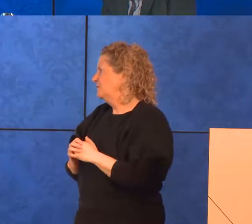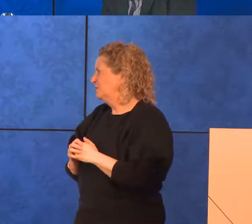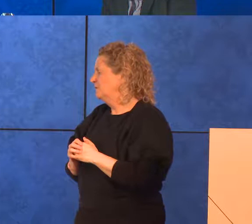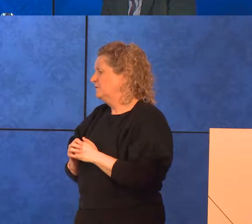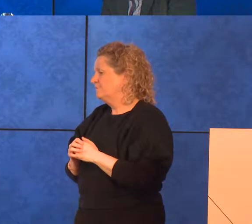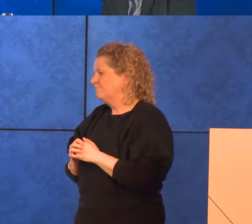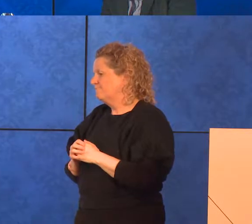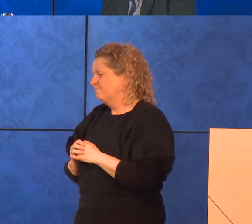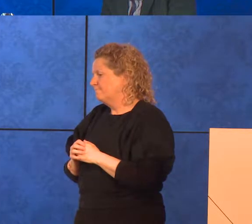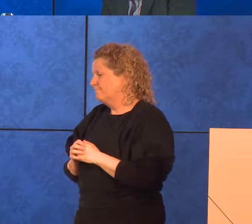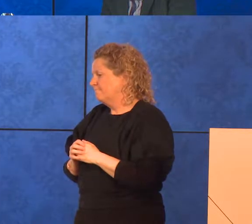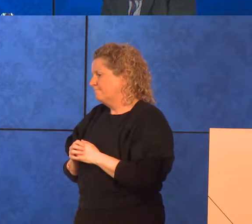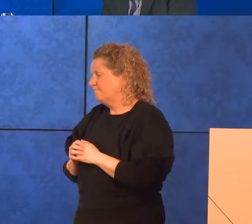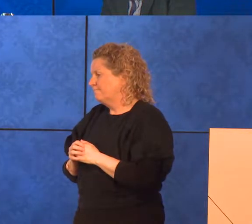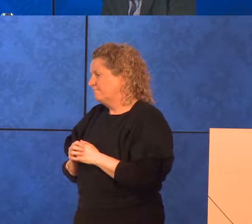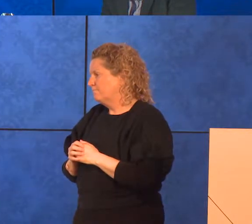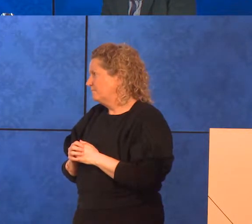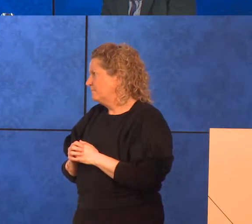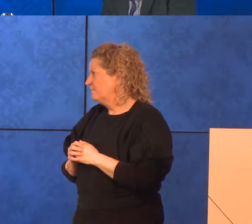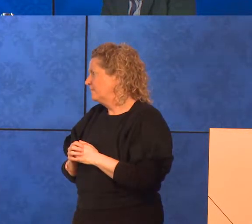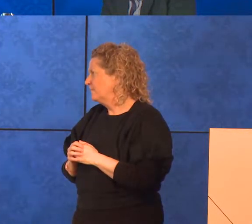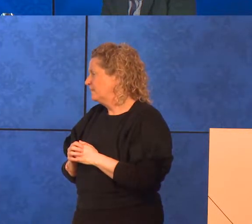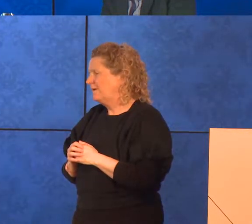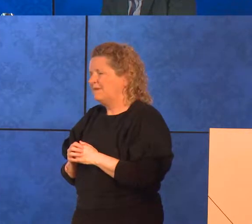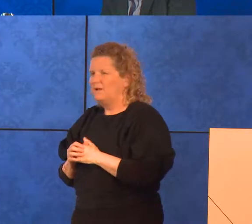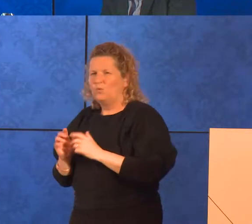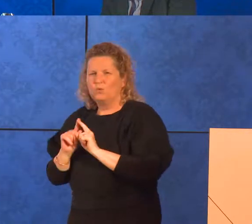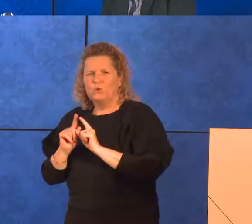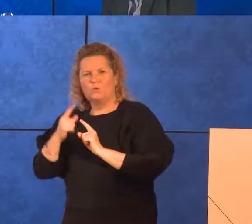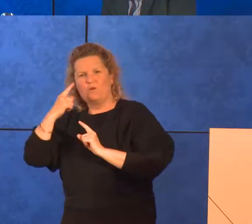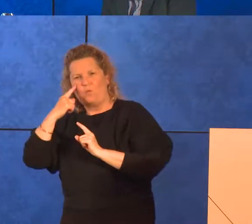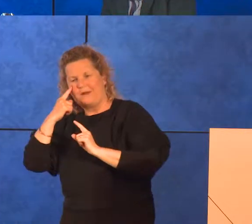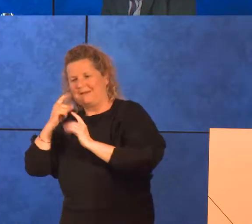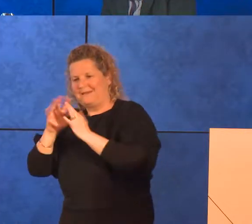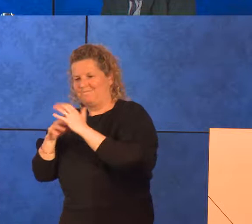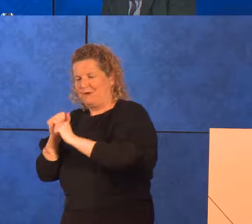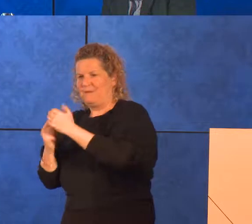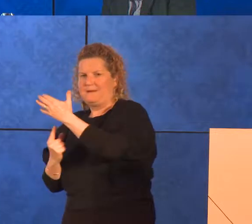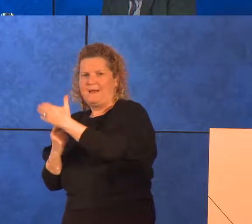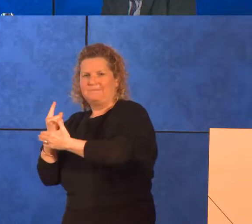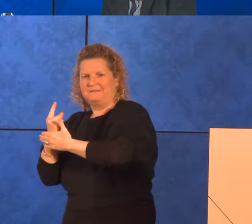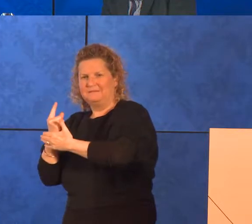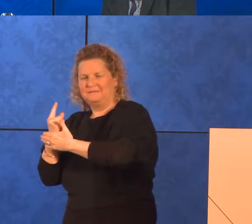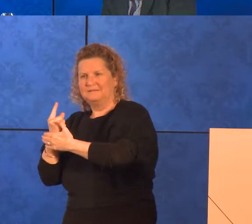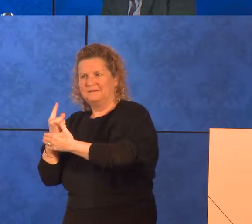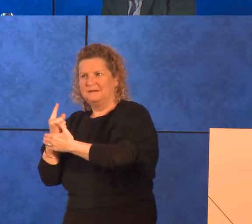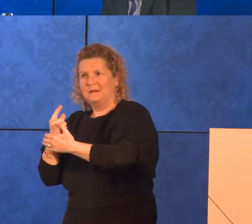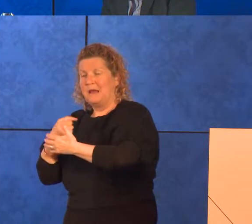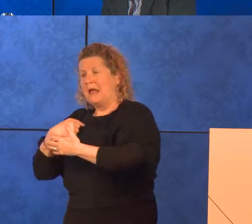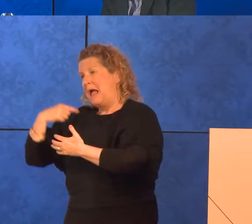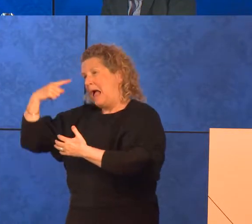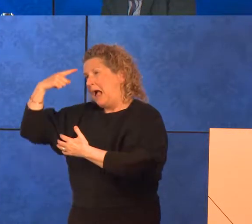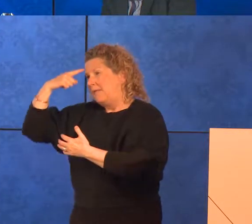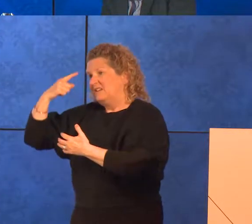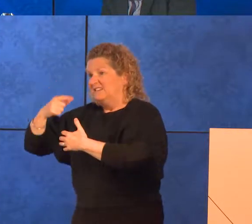to generate. But of course, it was also the witness bearing that took place. And I think anyone who's kind of